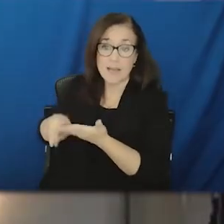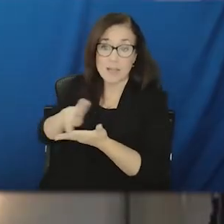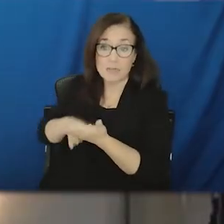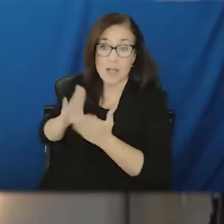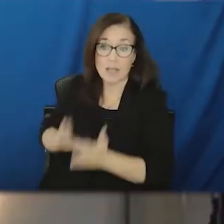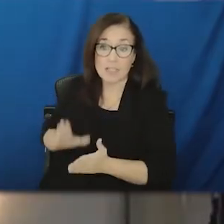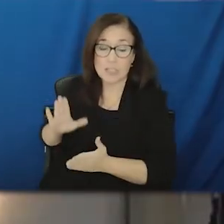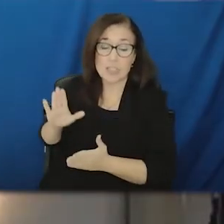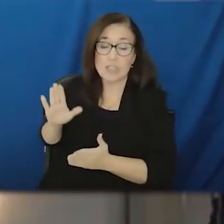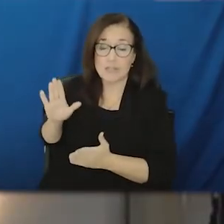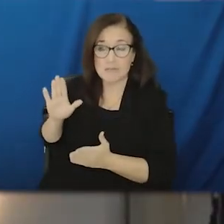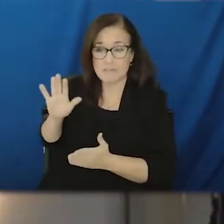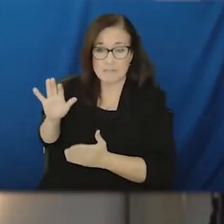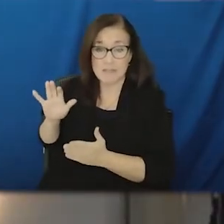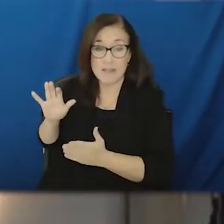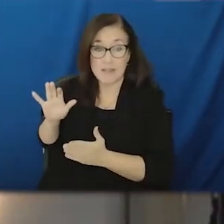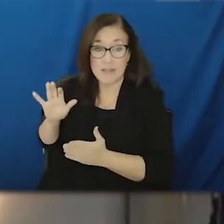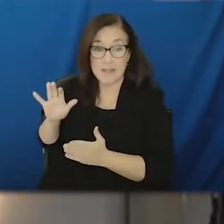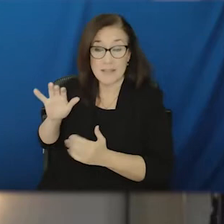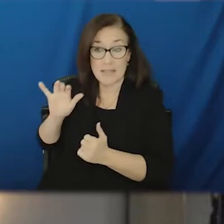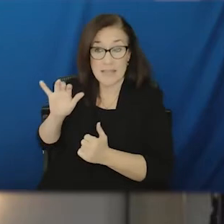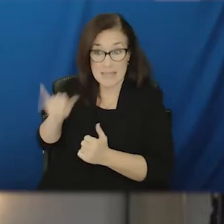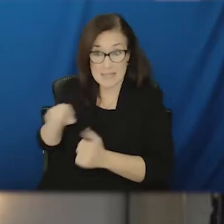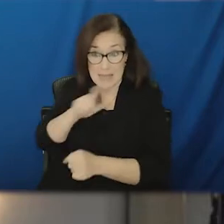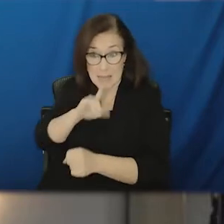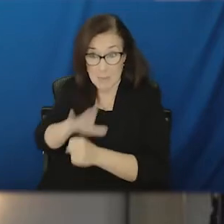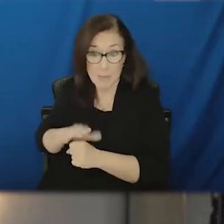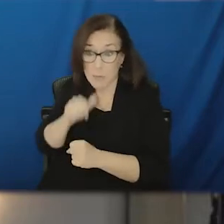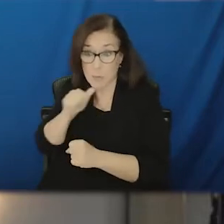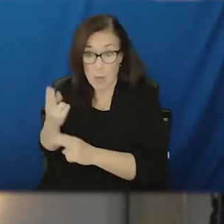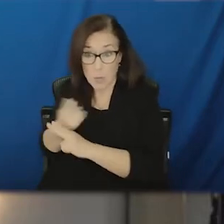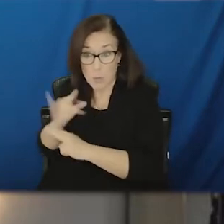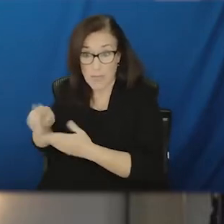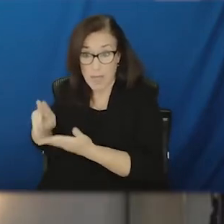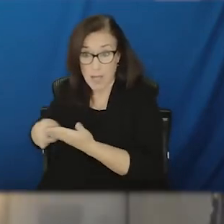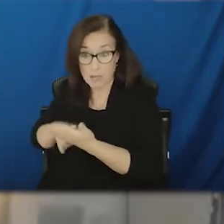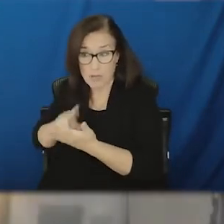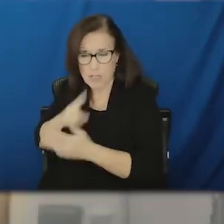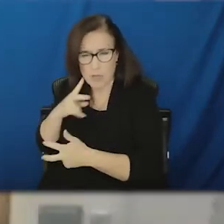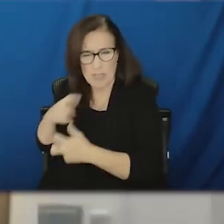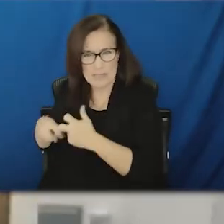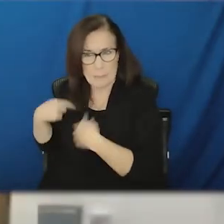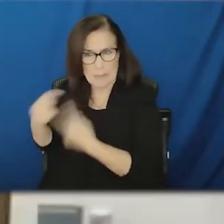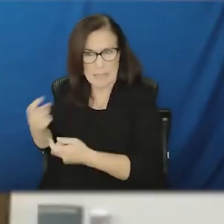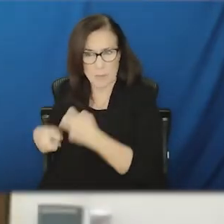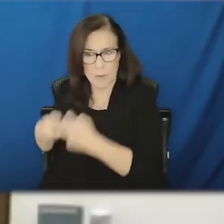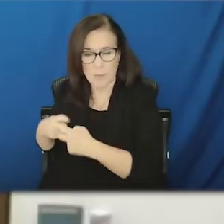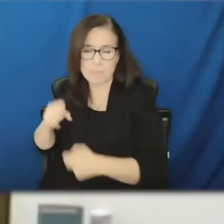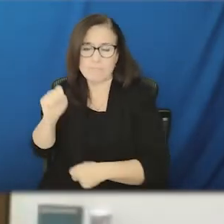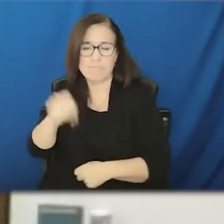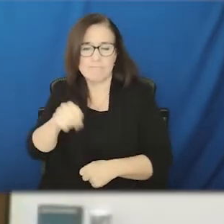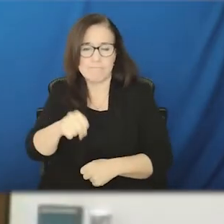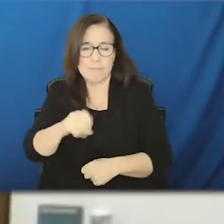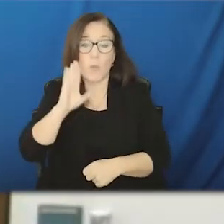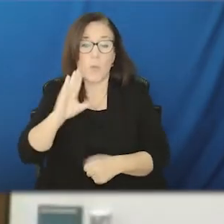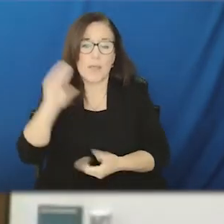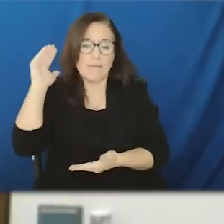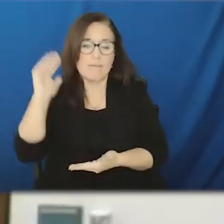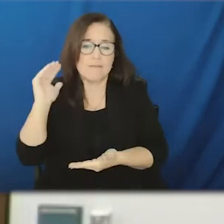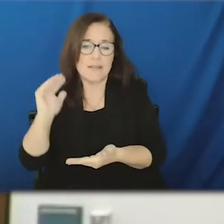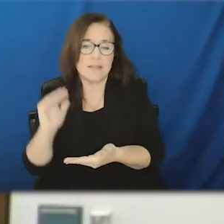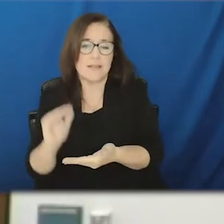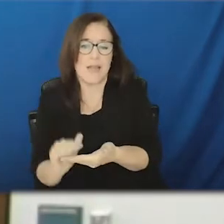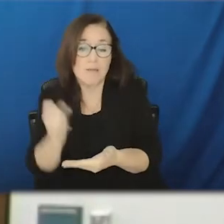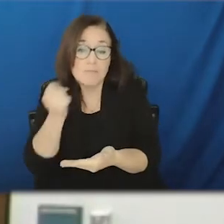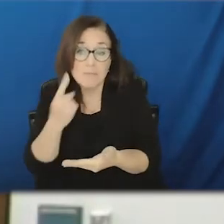Is that a commitment to not use that contractor? Yes, and what we're going to do is phase that out because we have some employees in those positions